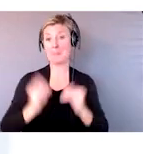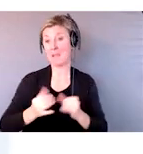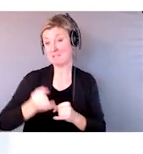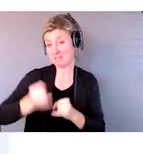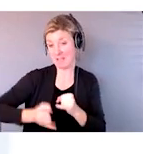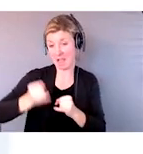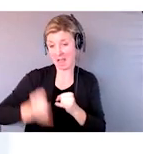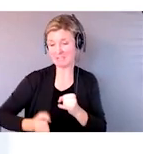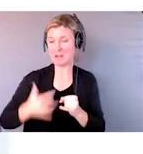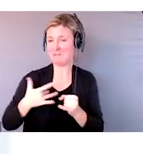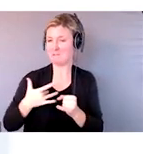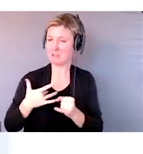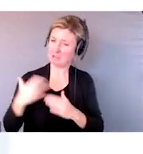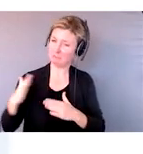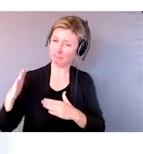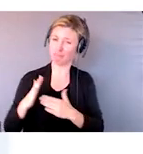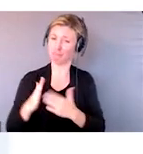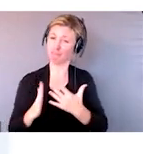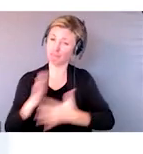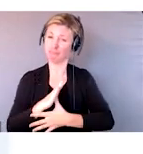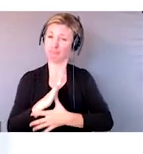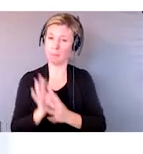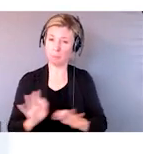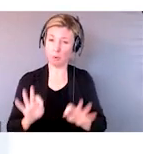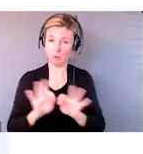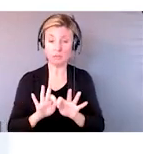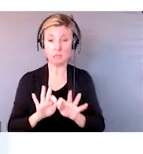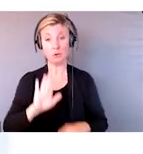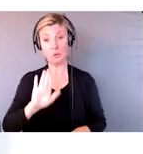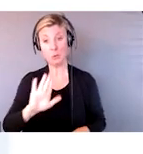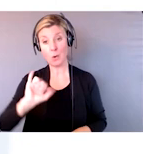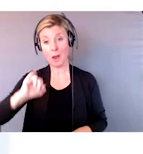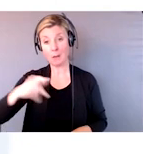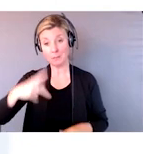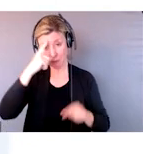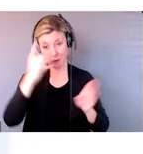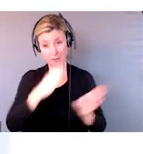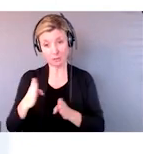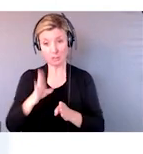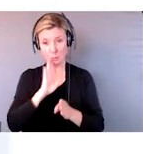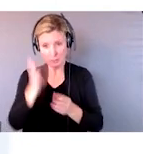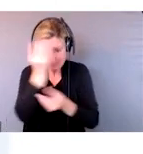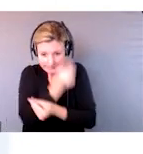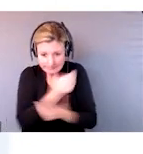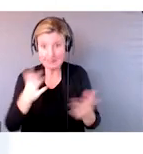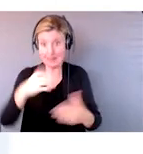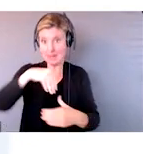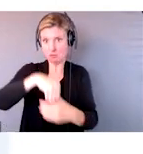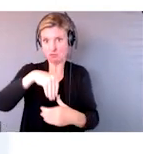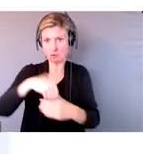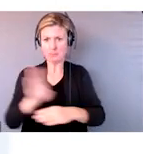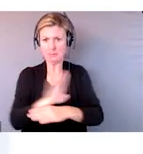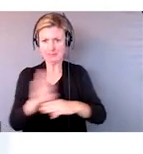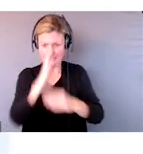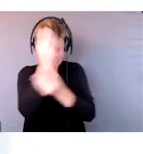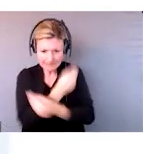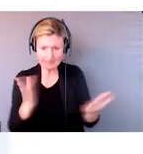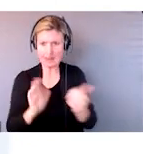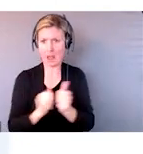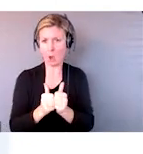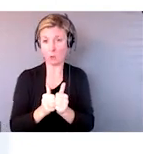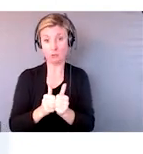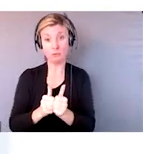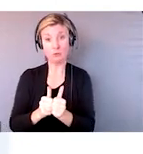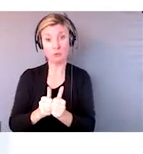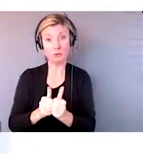possibly most importantly, how are you going to communicate this IP strategy internally? How are your employees going to know where